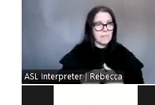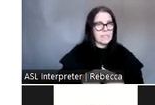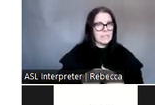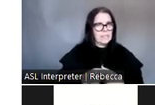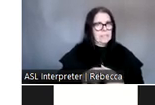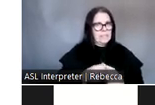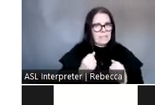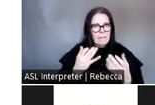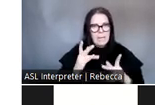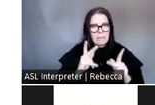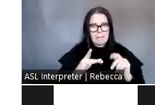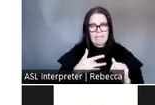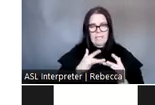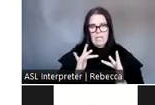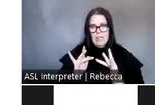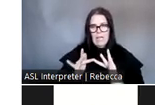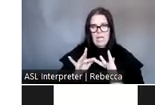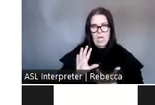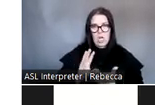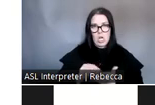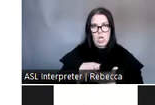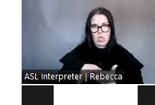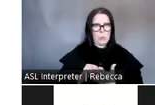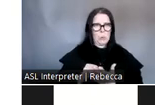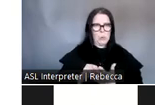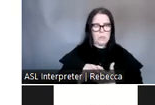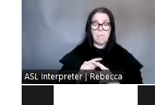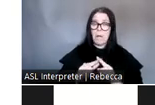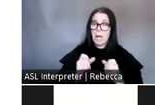comfortable working online and learning online, but there are a lot who are.